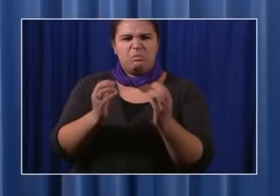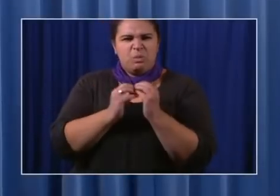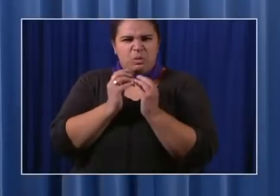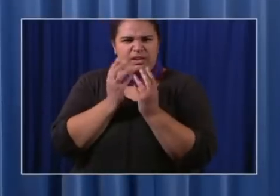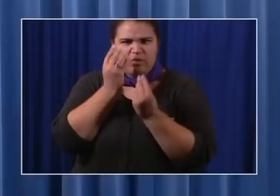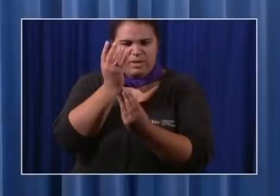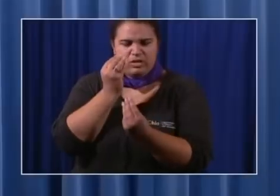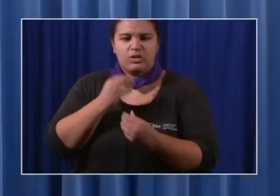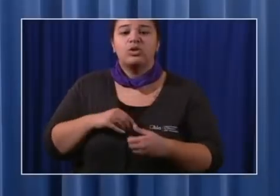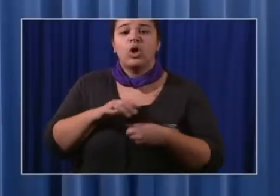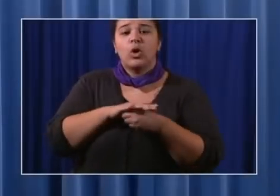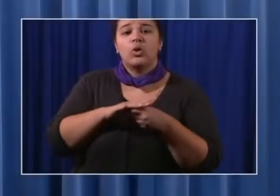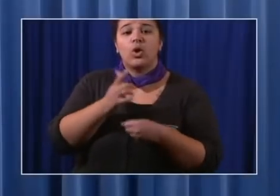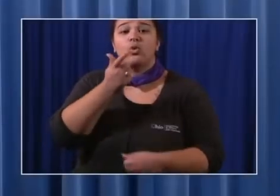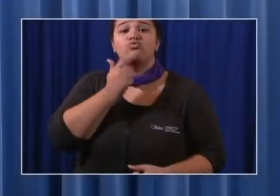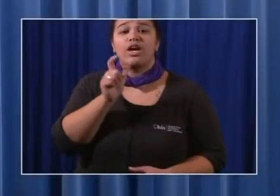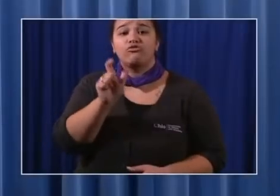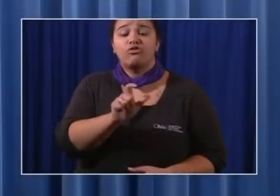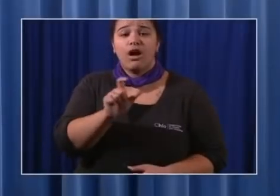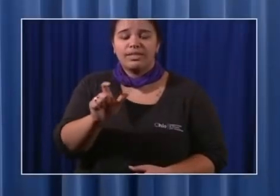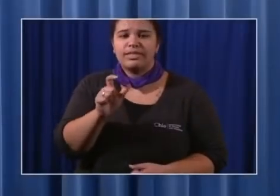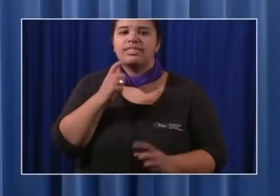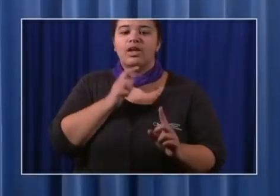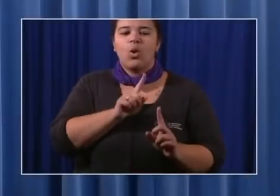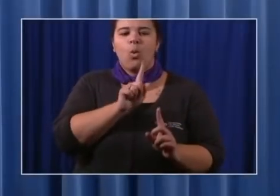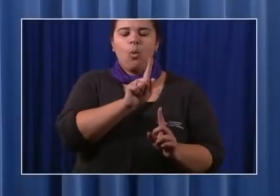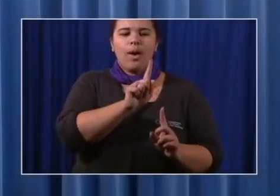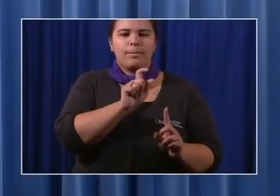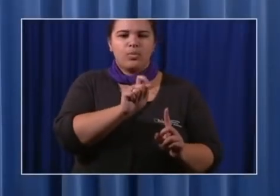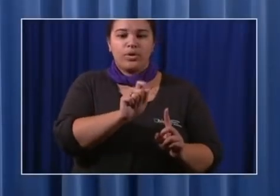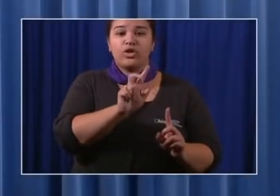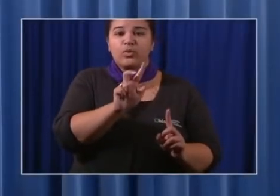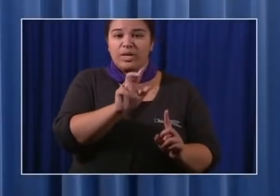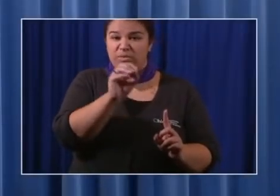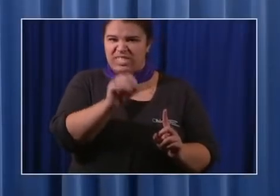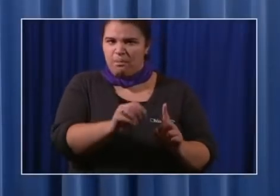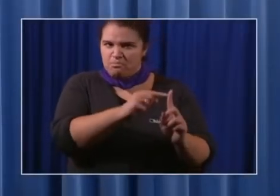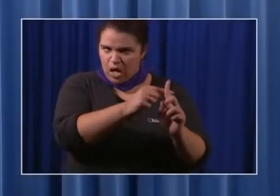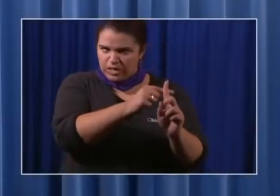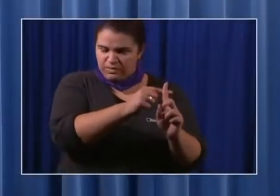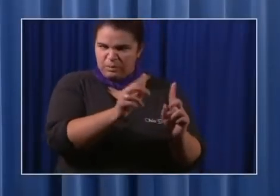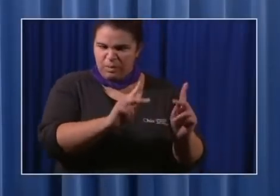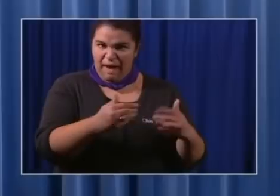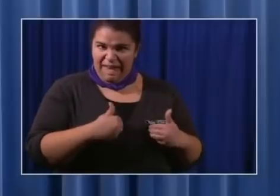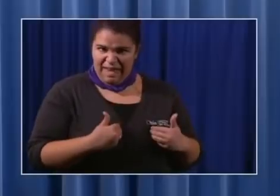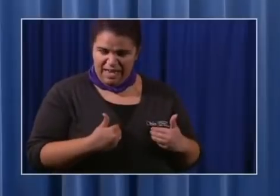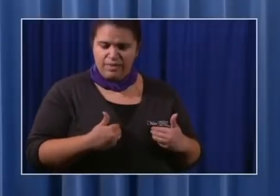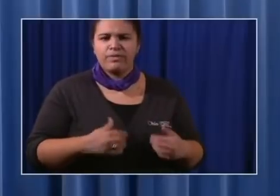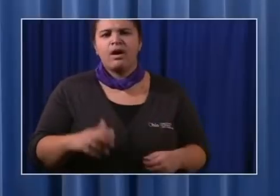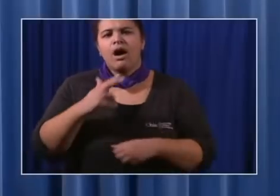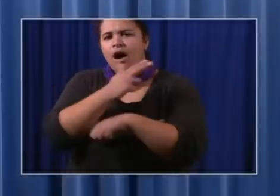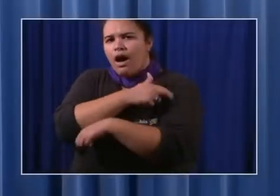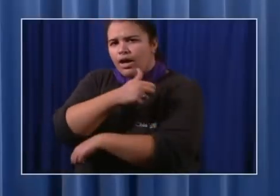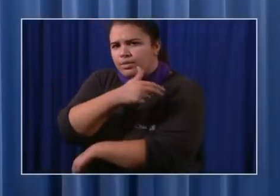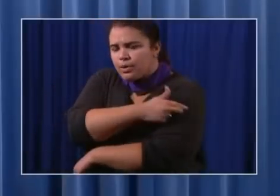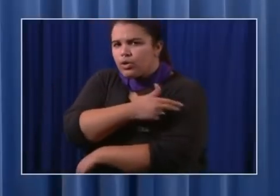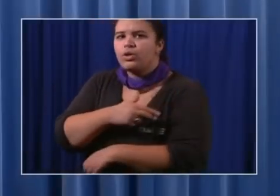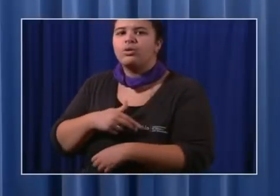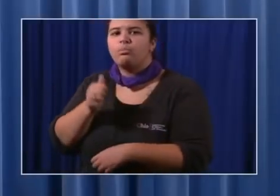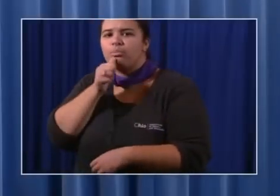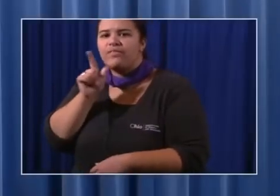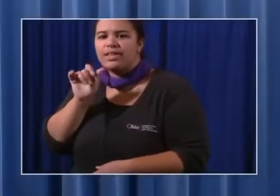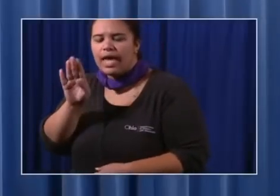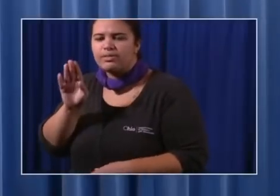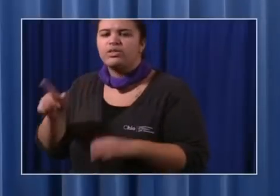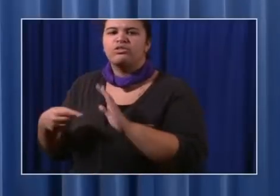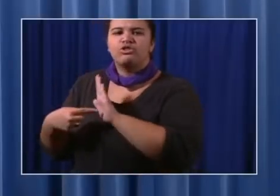suggested a 1.3% positivity on blood samples for COVID. Hospitals and private labs are showing